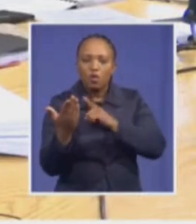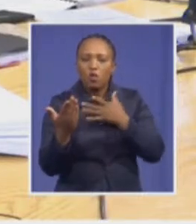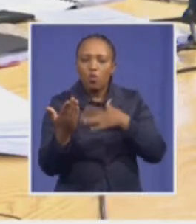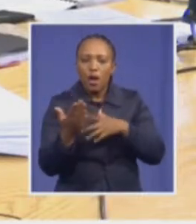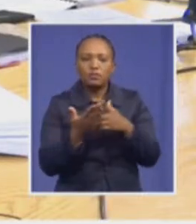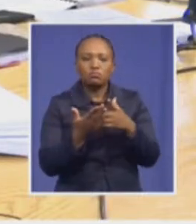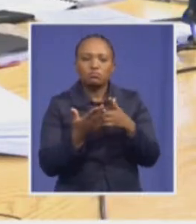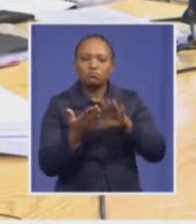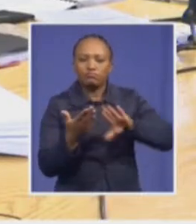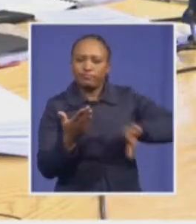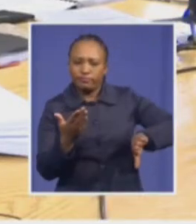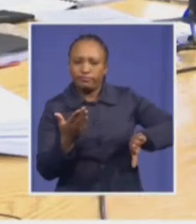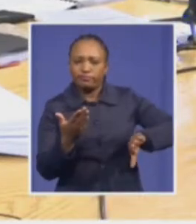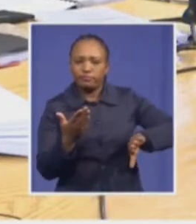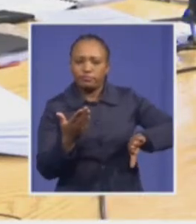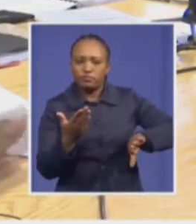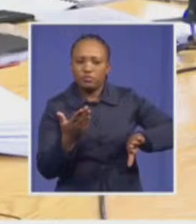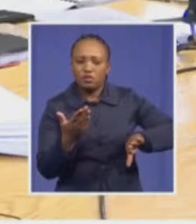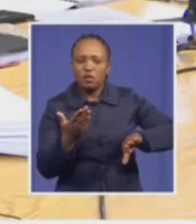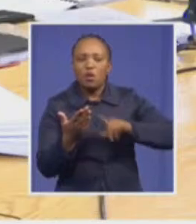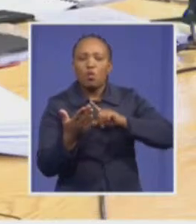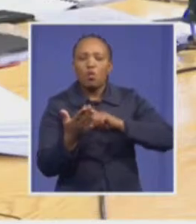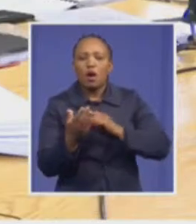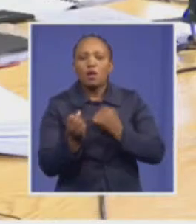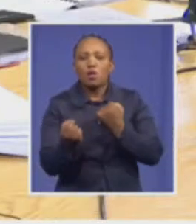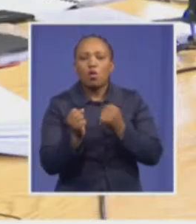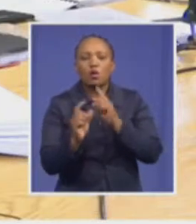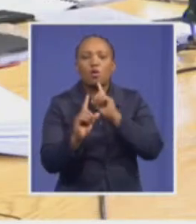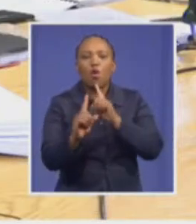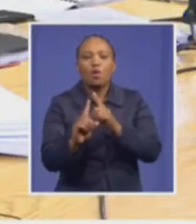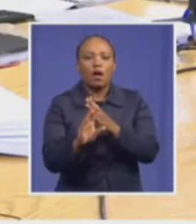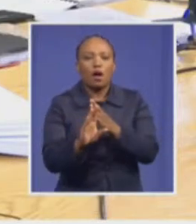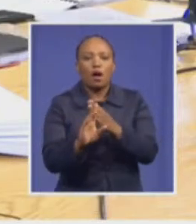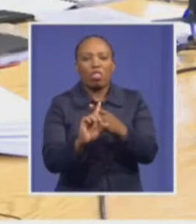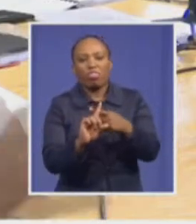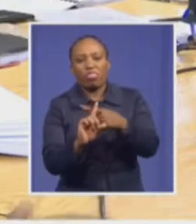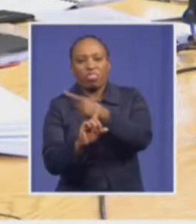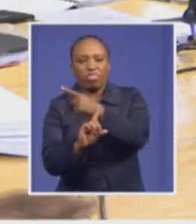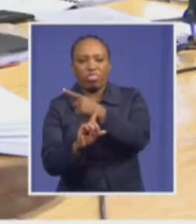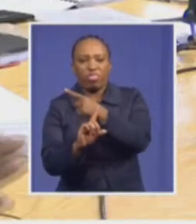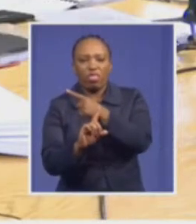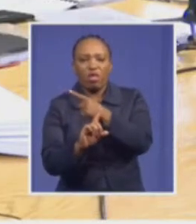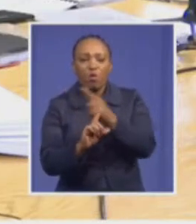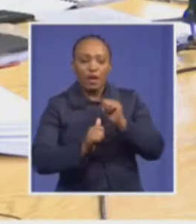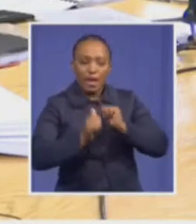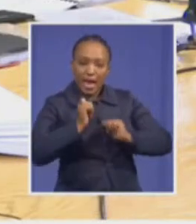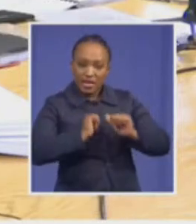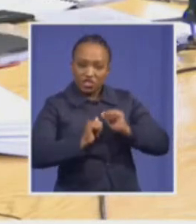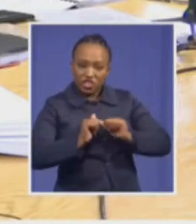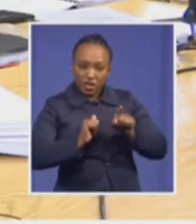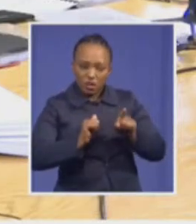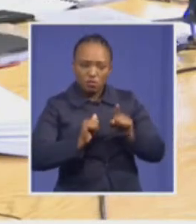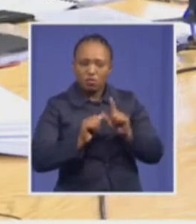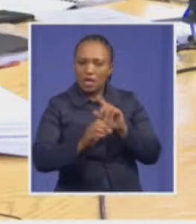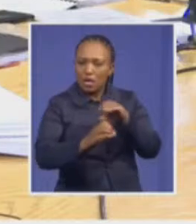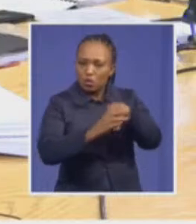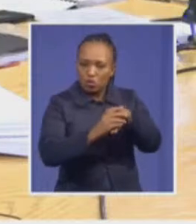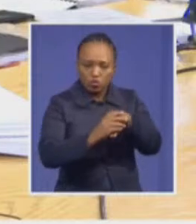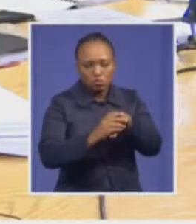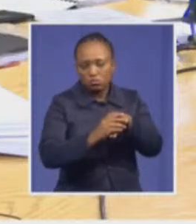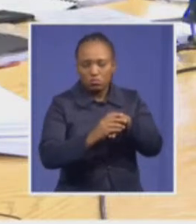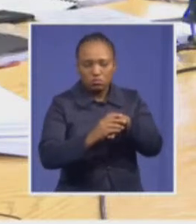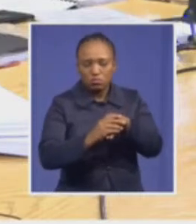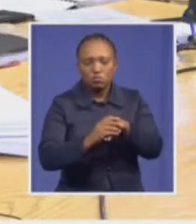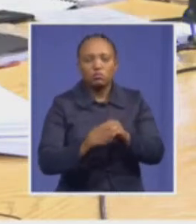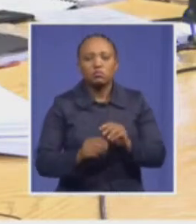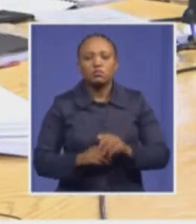breach Yeah. away from the action proceedings, not even take that to court. So there is a